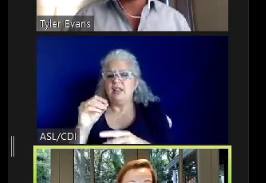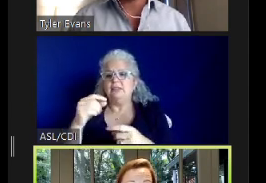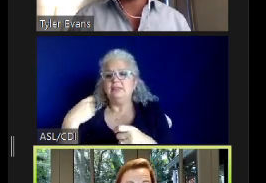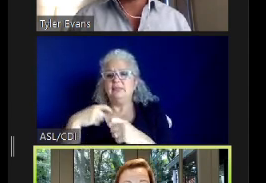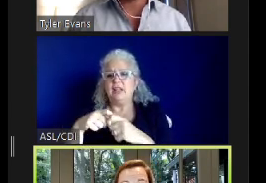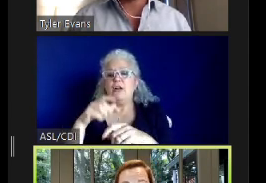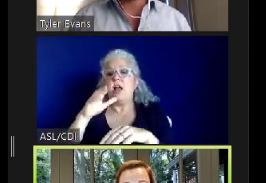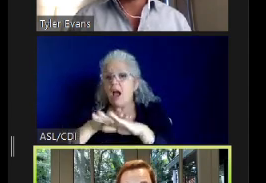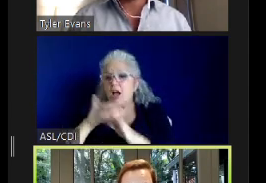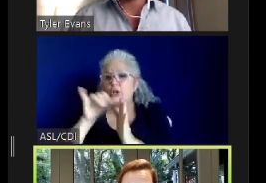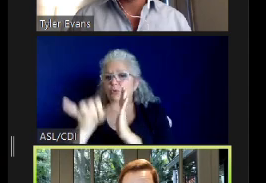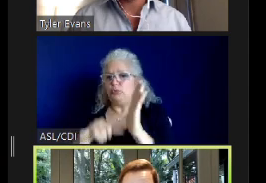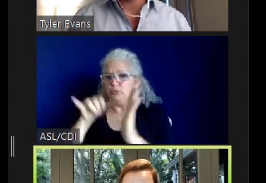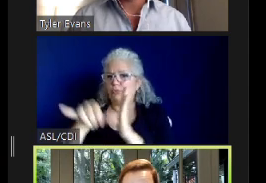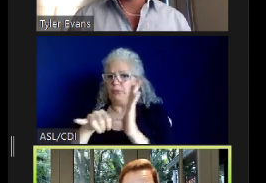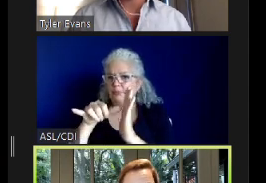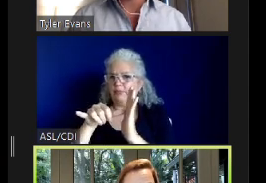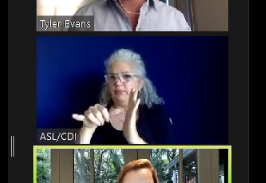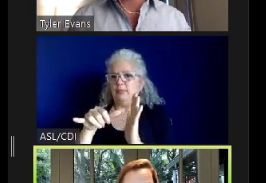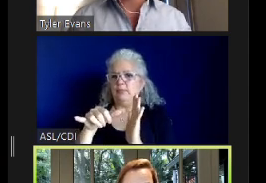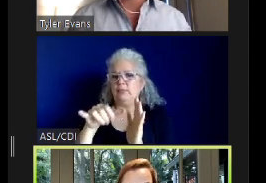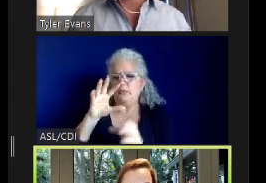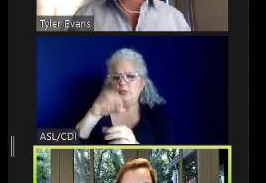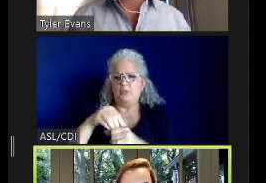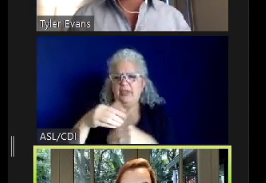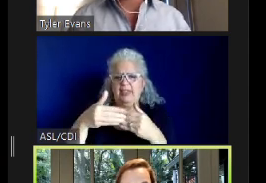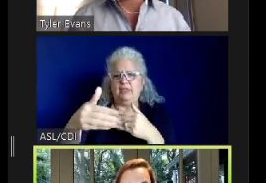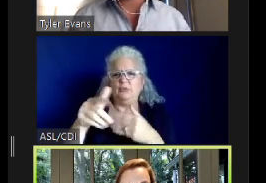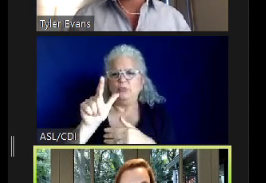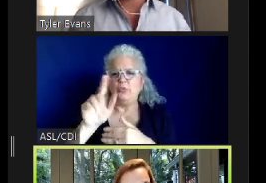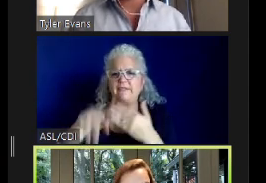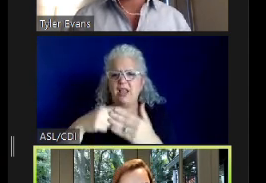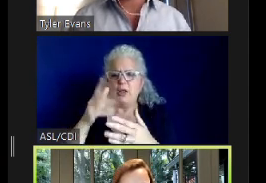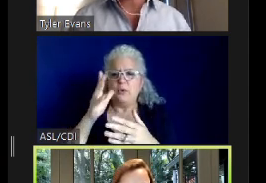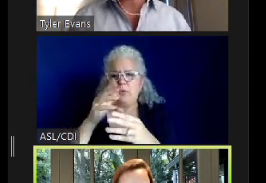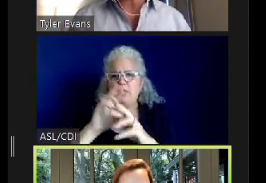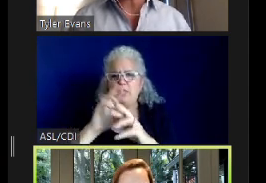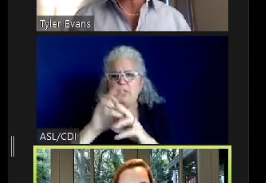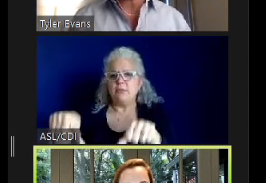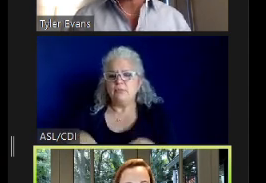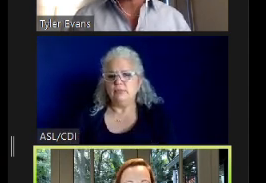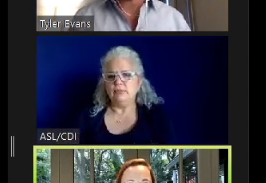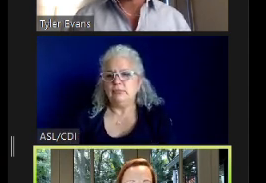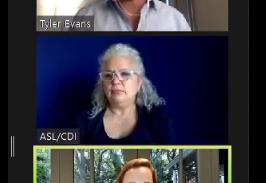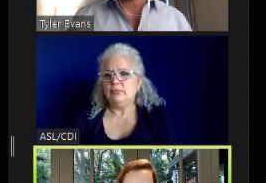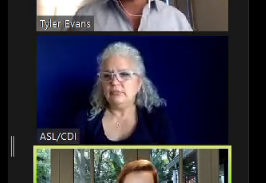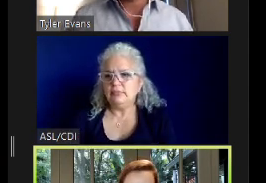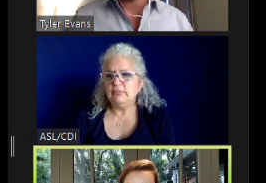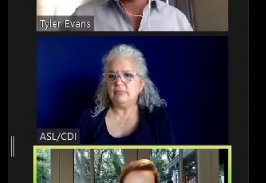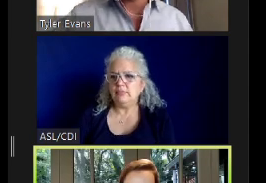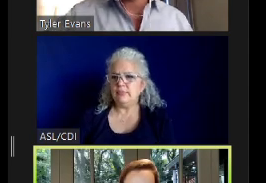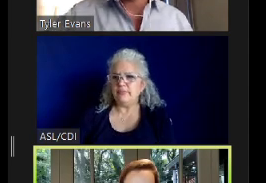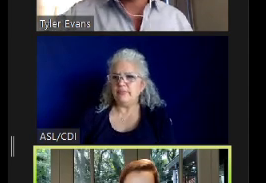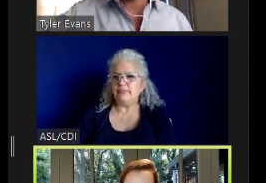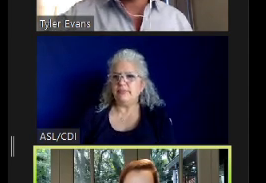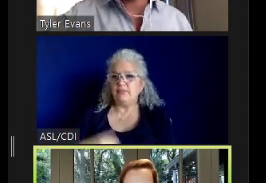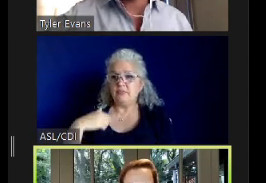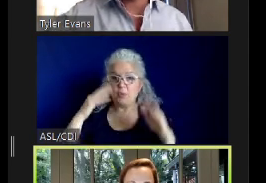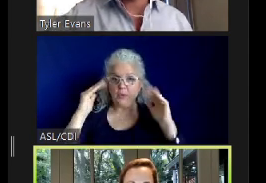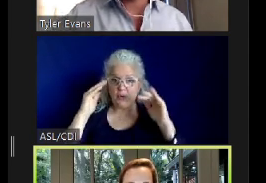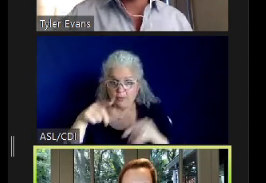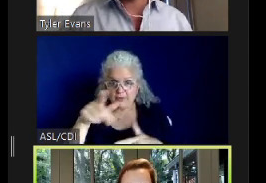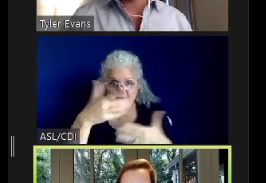hours. If you are a subscriber to our COVID-19 status update, which all of you should be, we will include those links